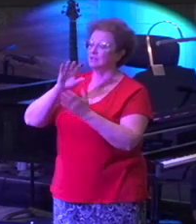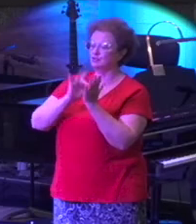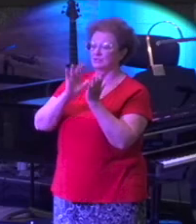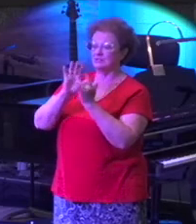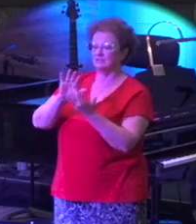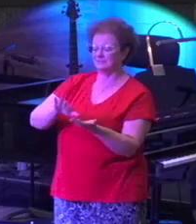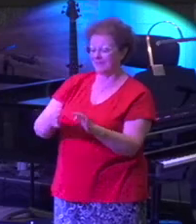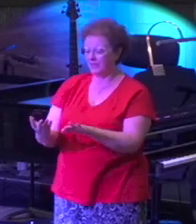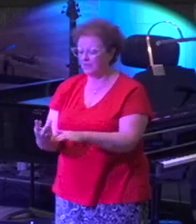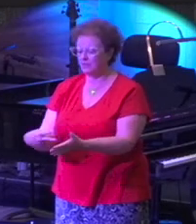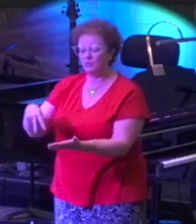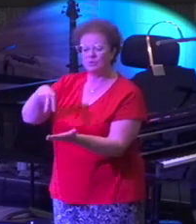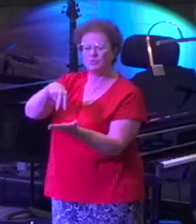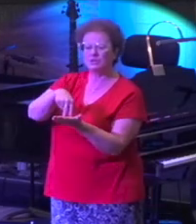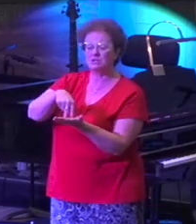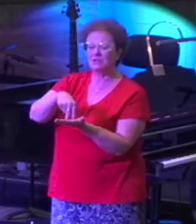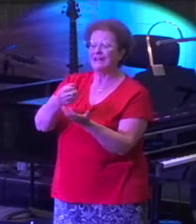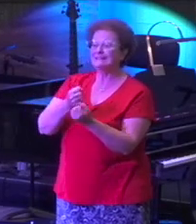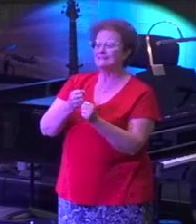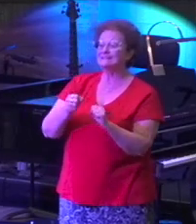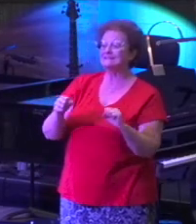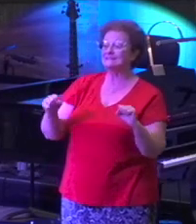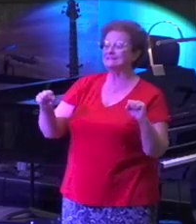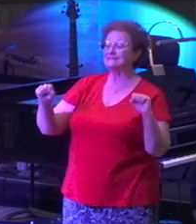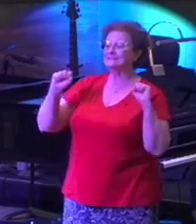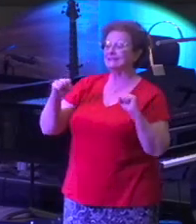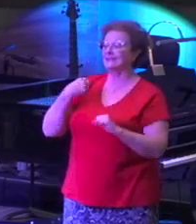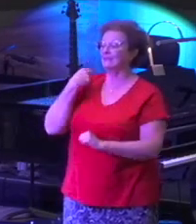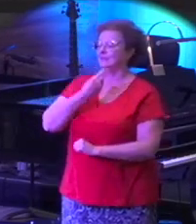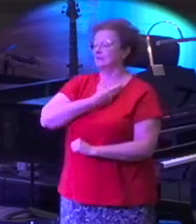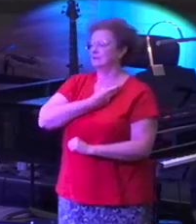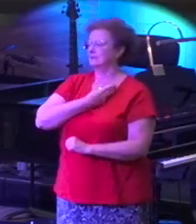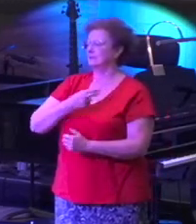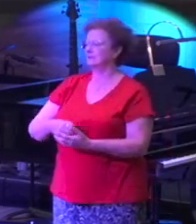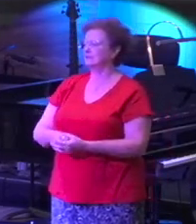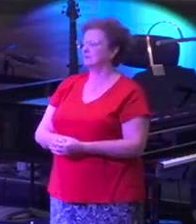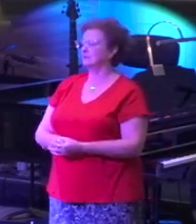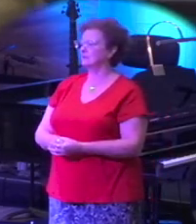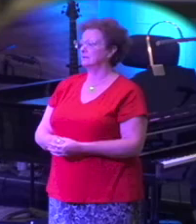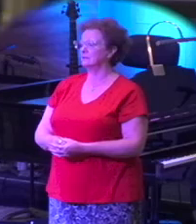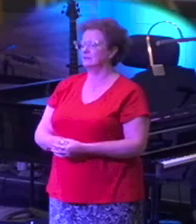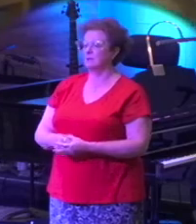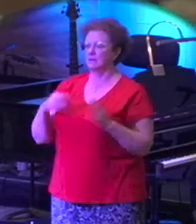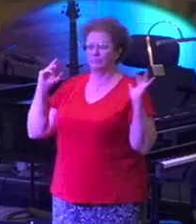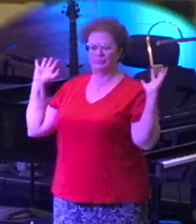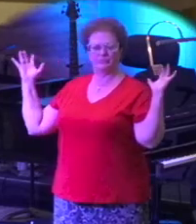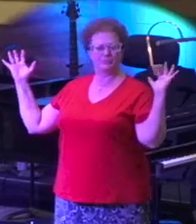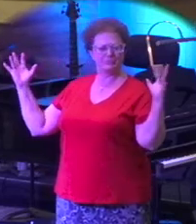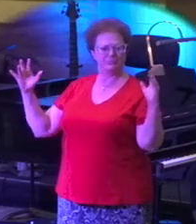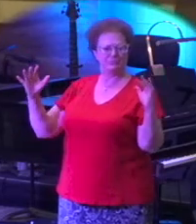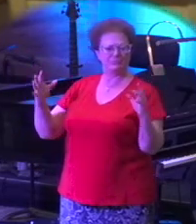saved. Listen to what Jesus says in our gospel lesson from Matthew chapter 12. Crowds came up to him and said, Lord, give